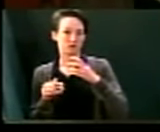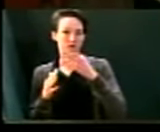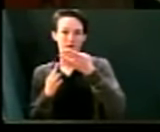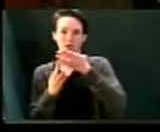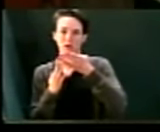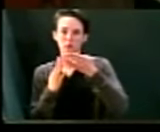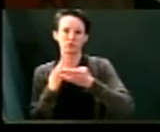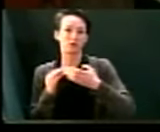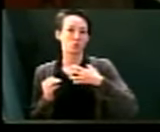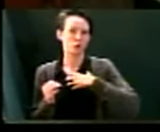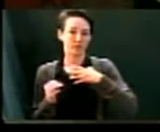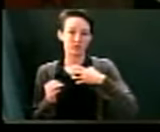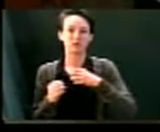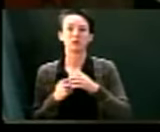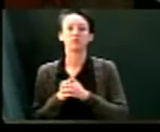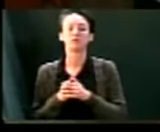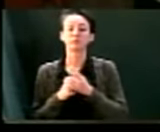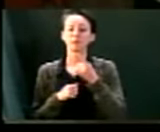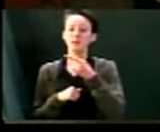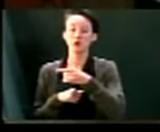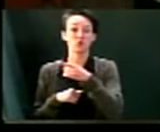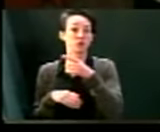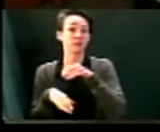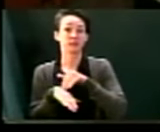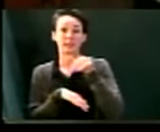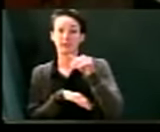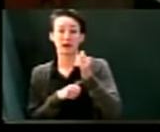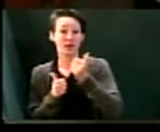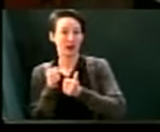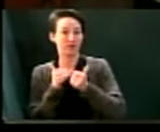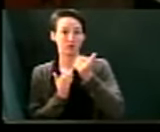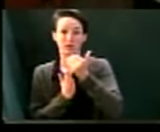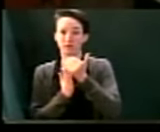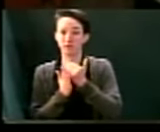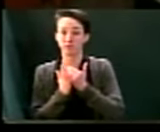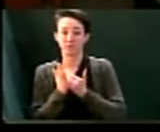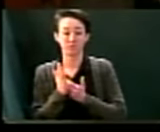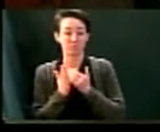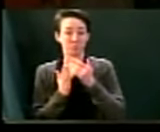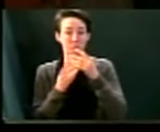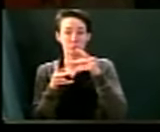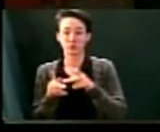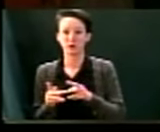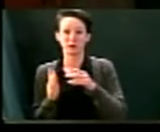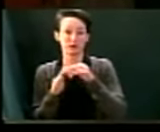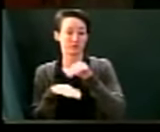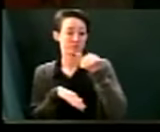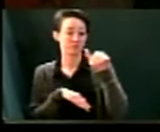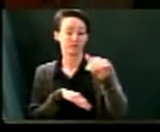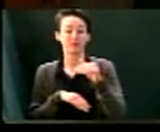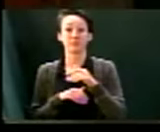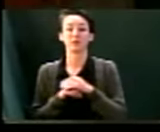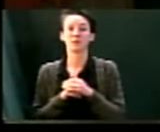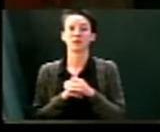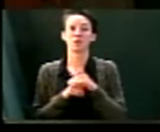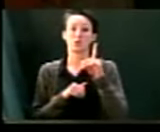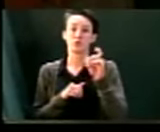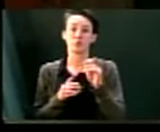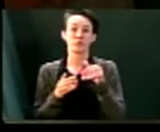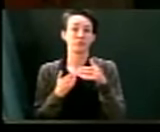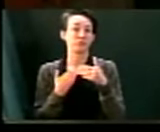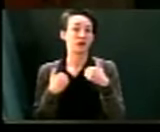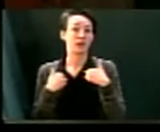every person on her listserv that she supervises. They should have gotten that information Friday